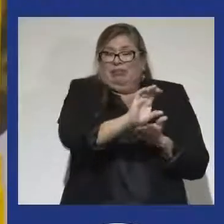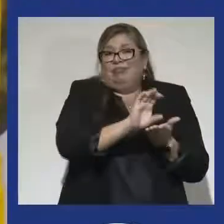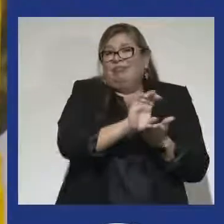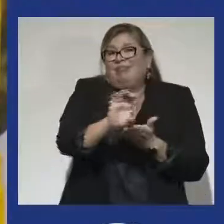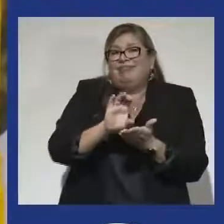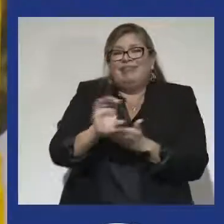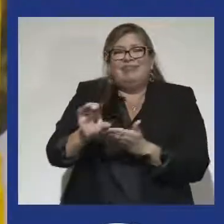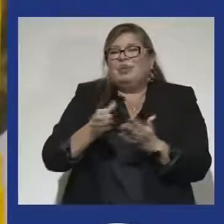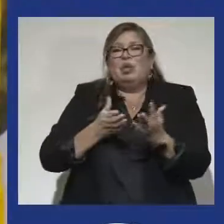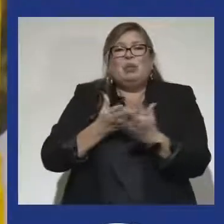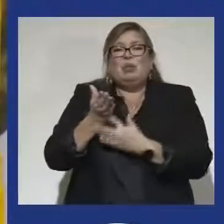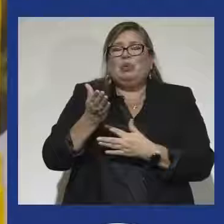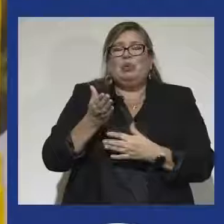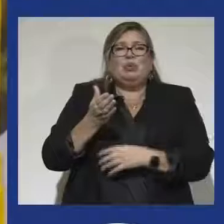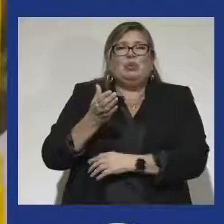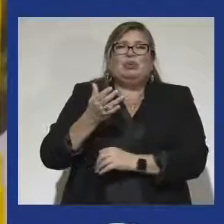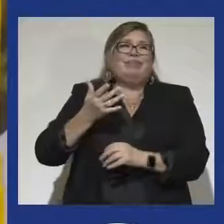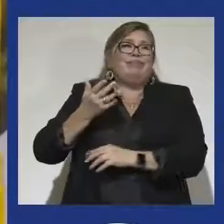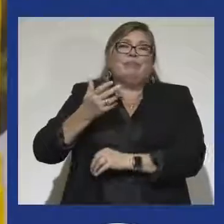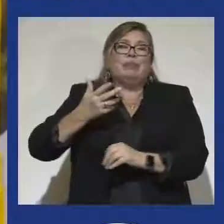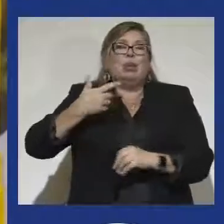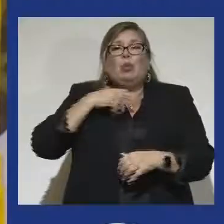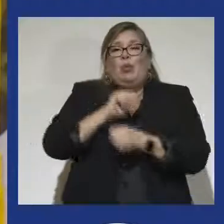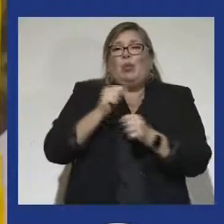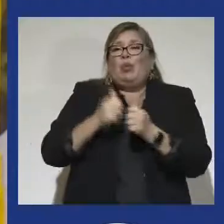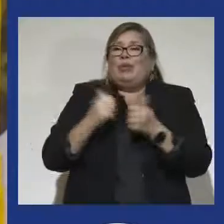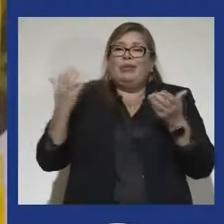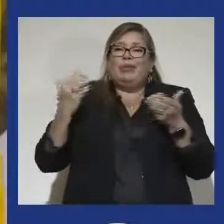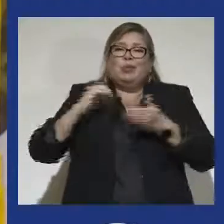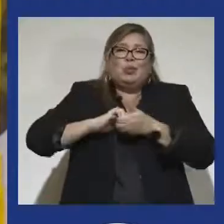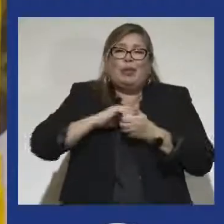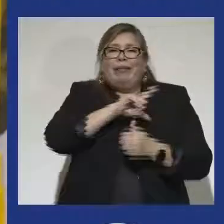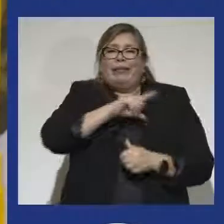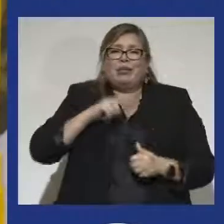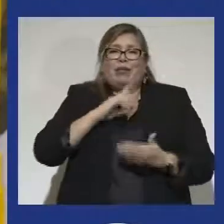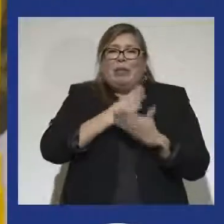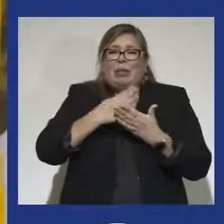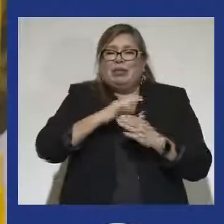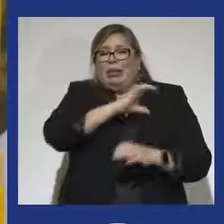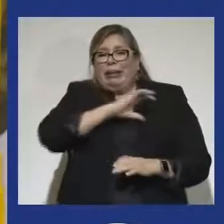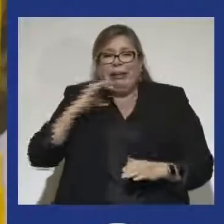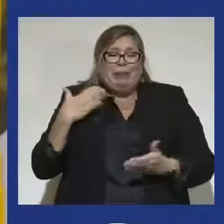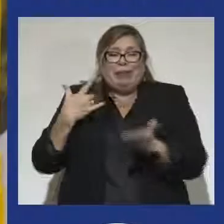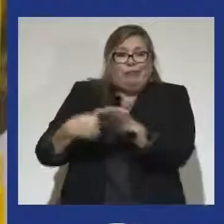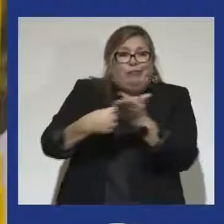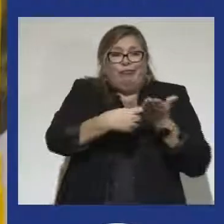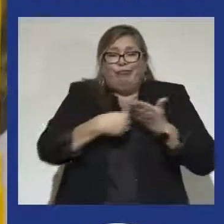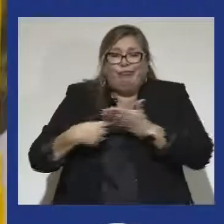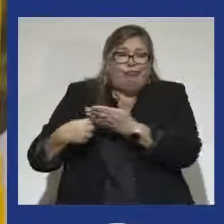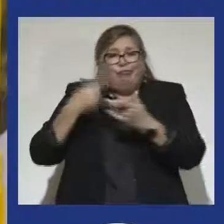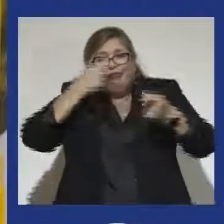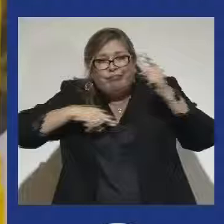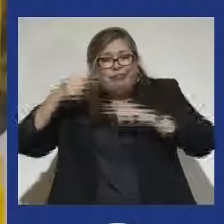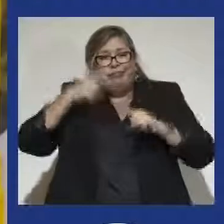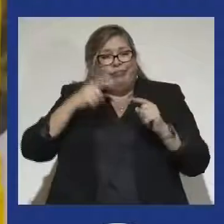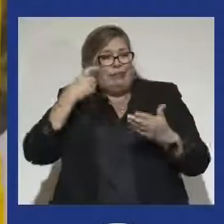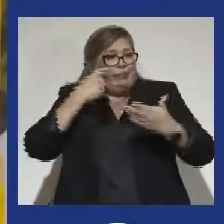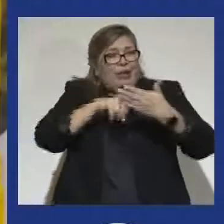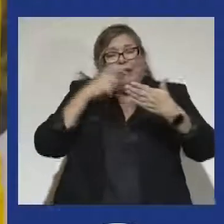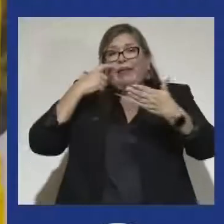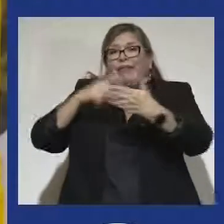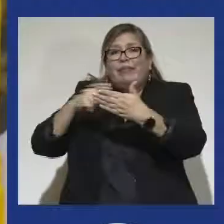through working with the Joint Legislative Budget Committee and thinking and making sure that we're